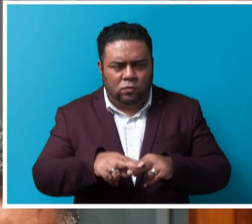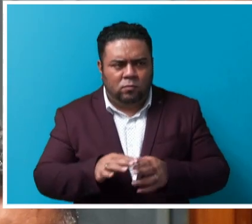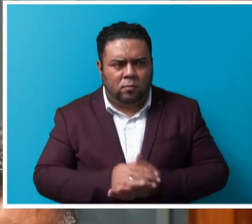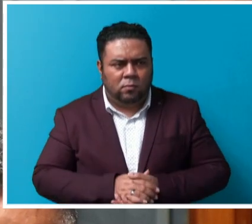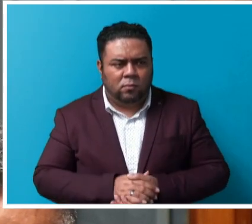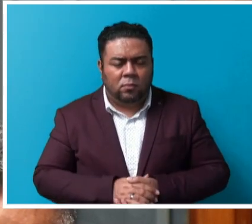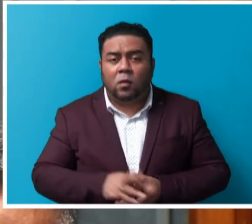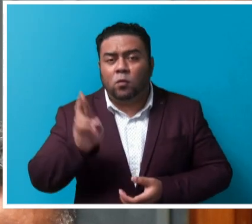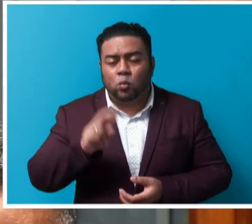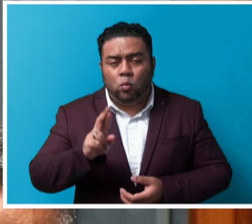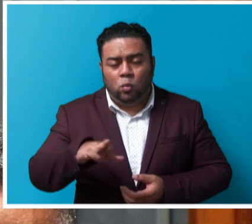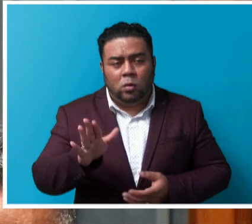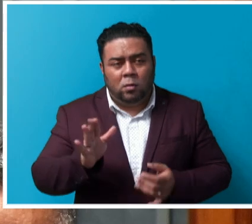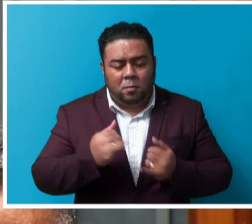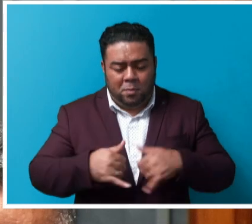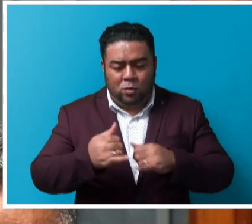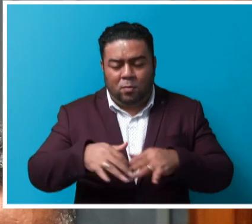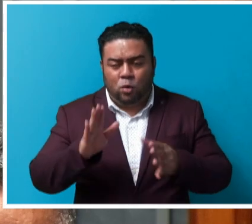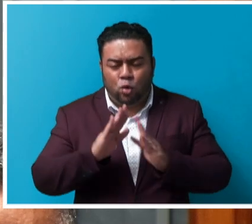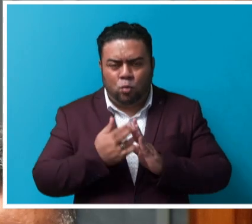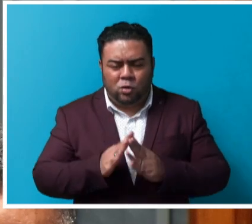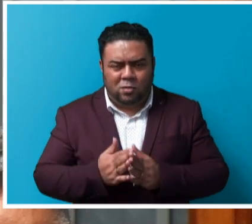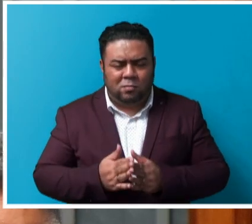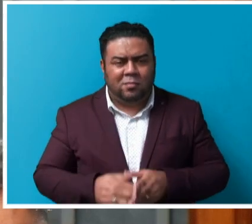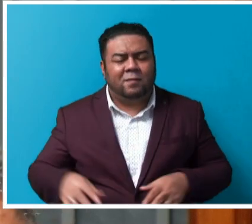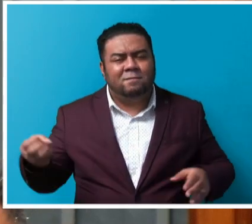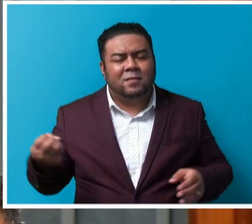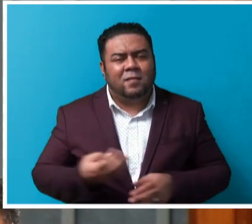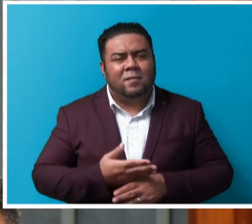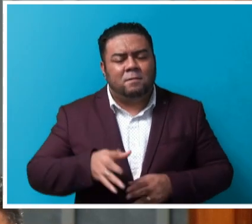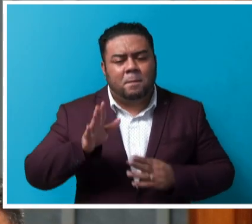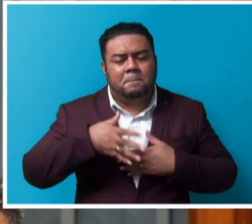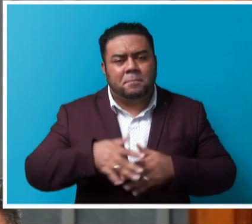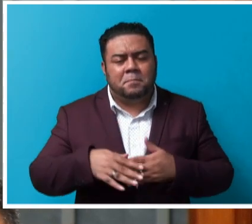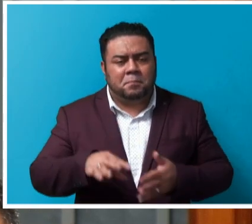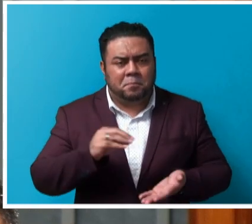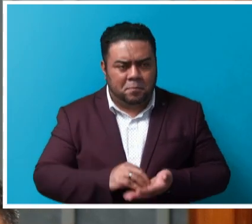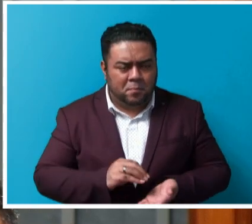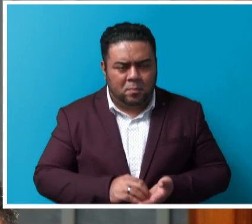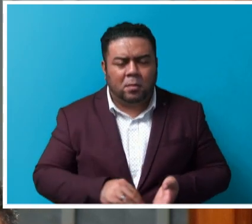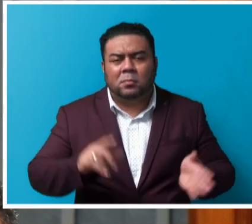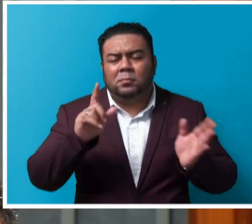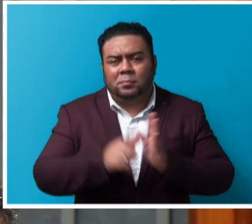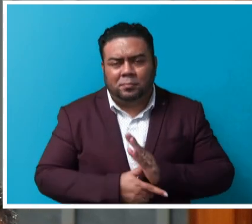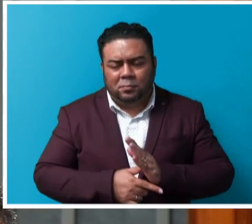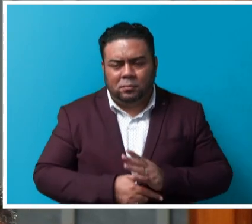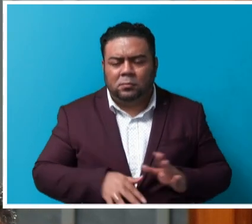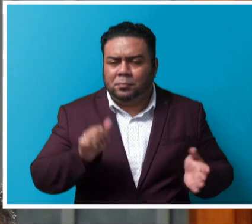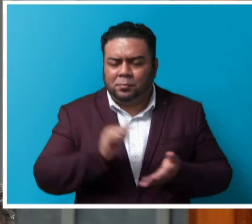As for rural and maritime communities, an effective public service means timely and coordinated